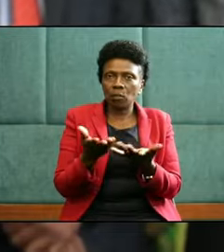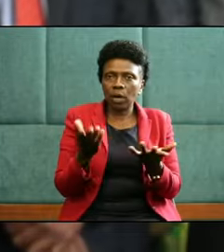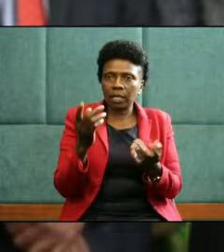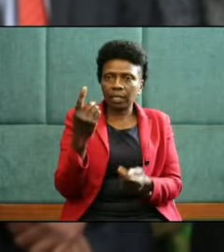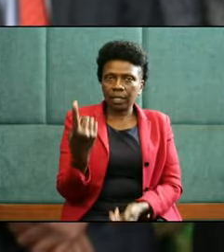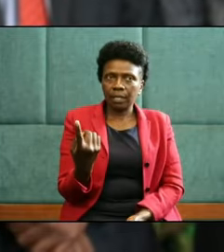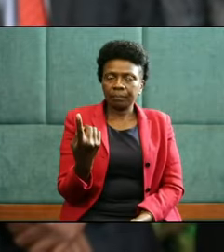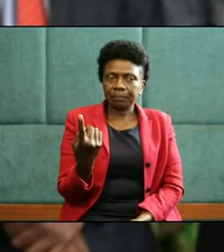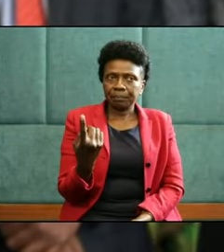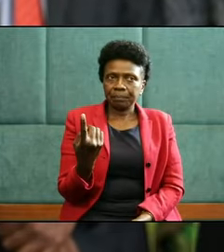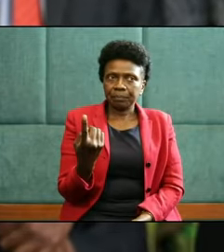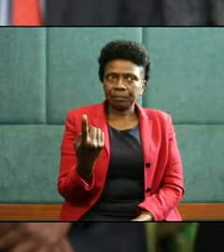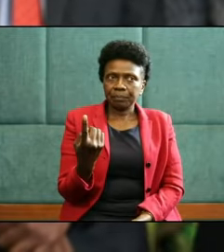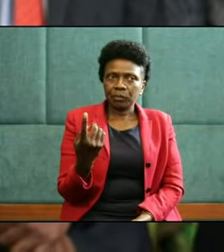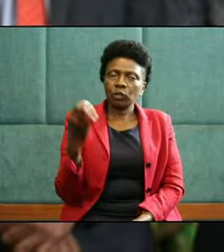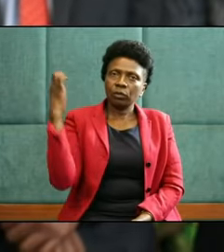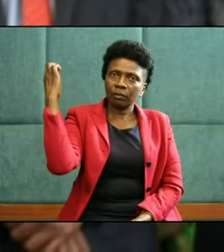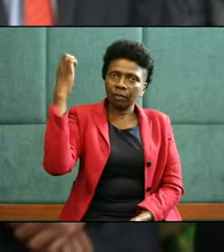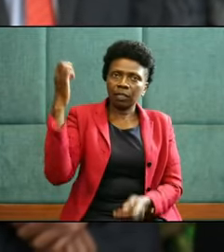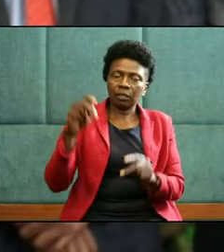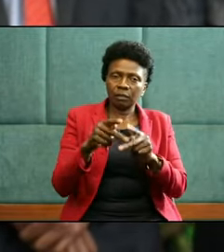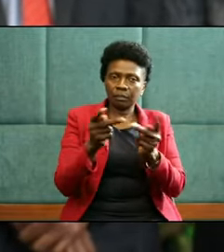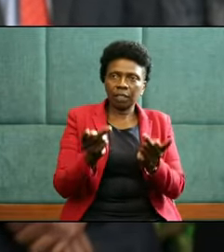want to pray.